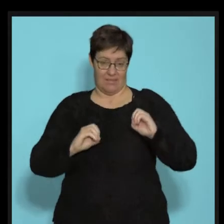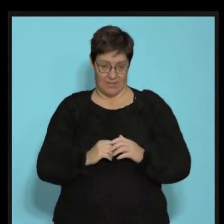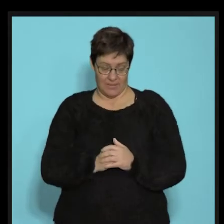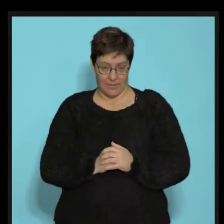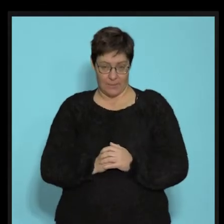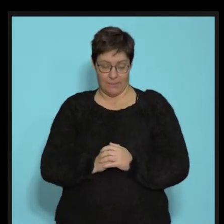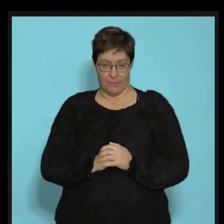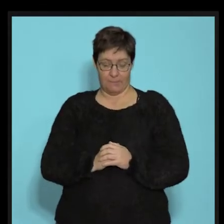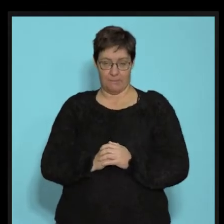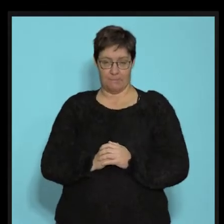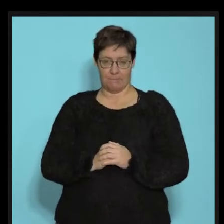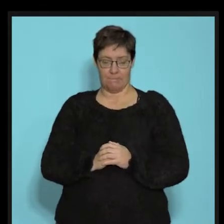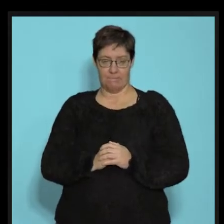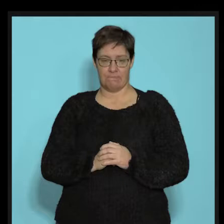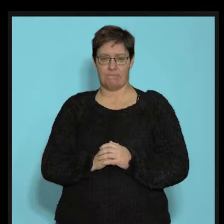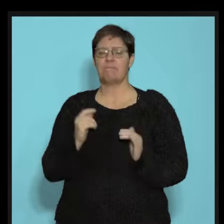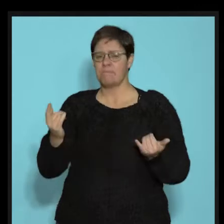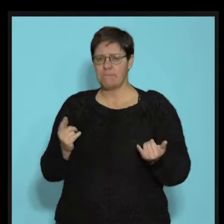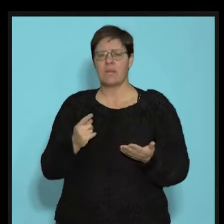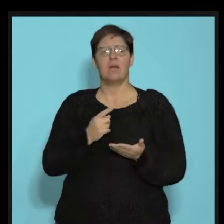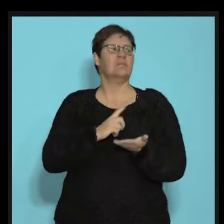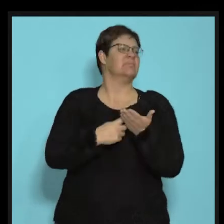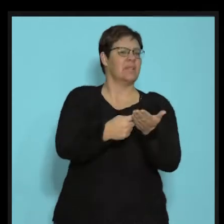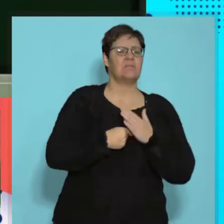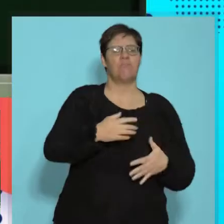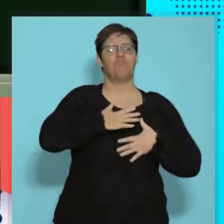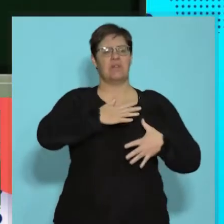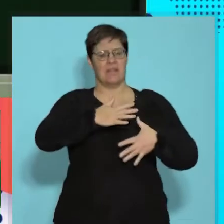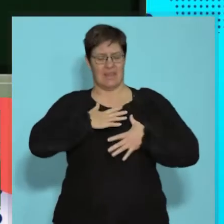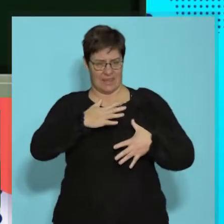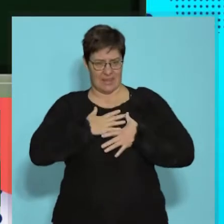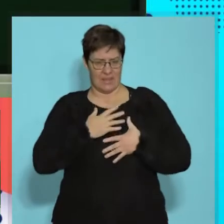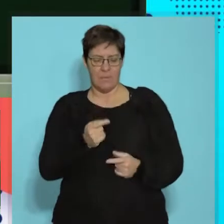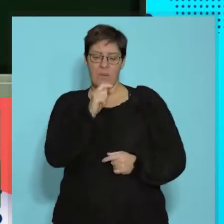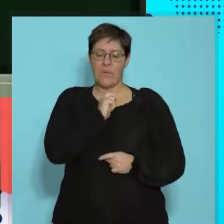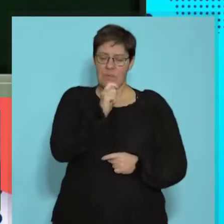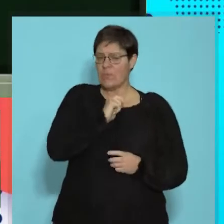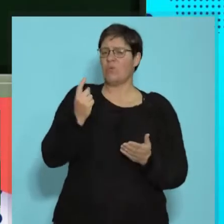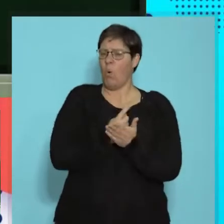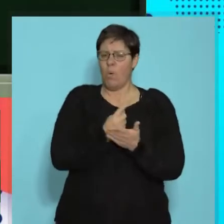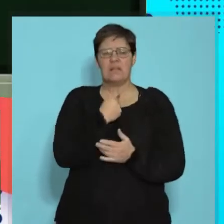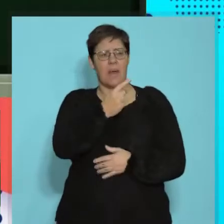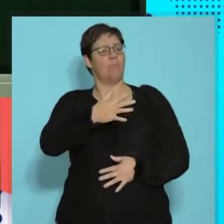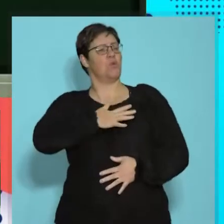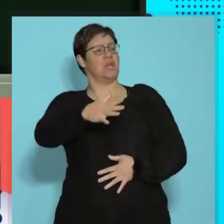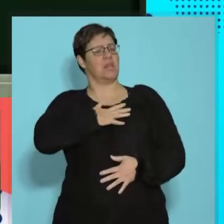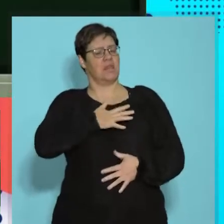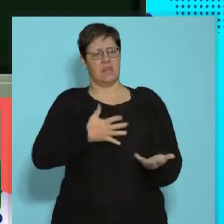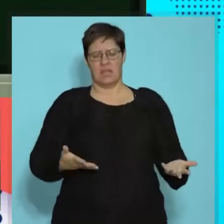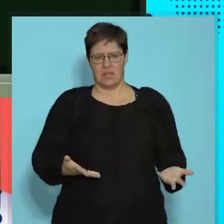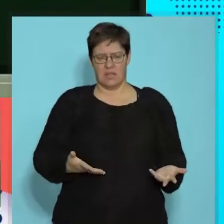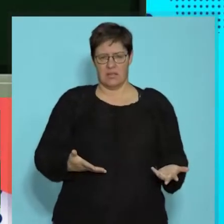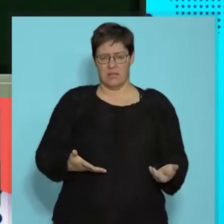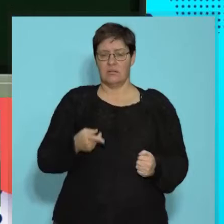surface. Now, when we talk about breathing, and I say this is the word we use all the time,